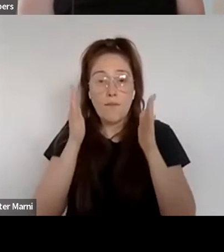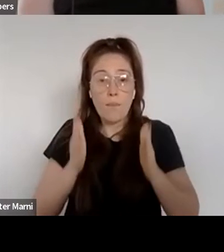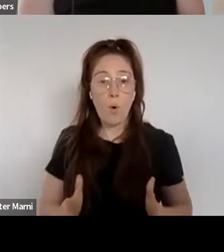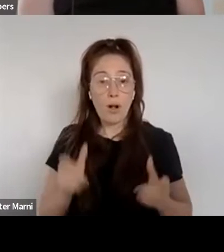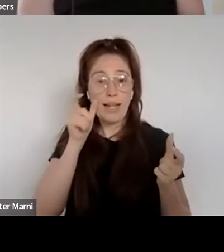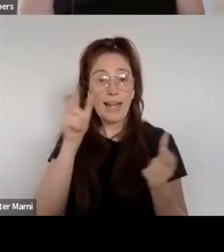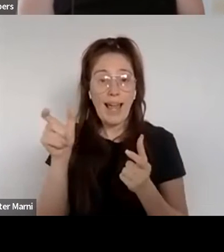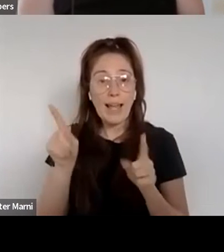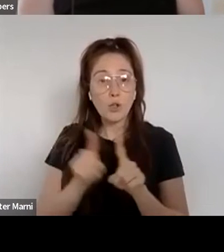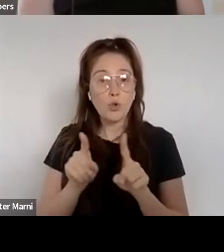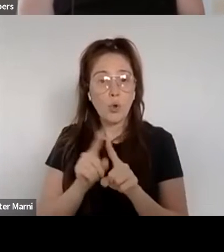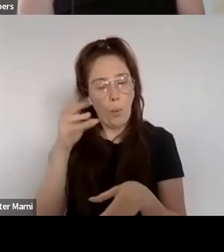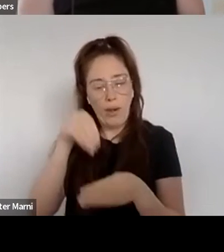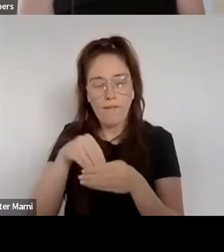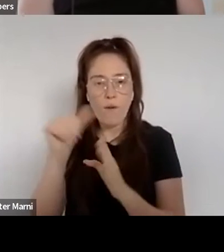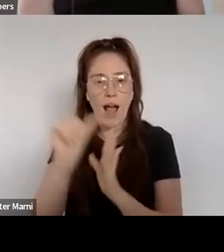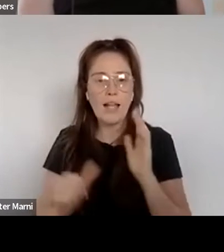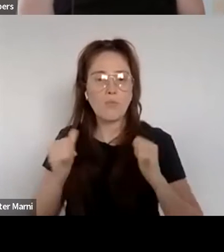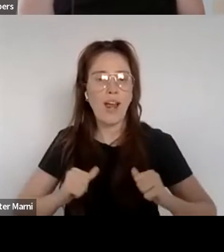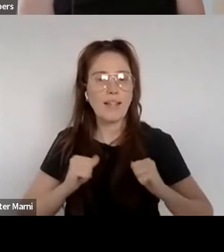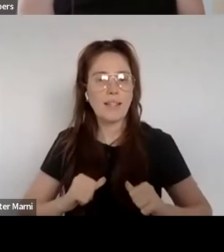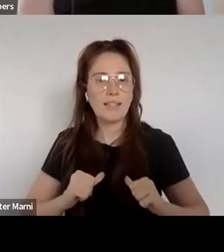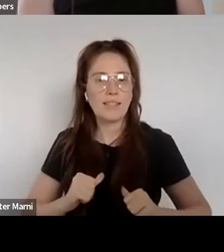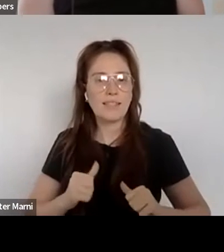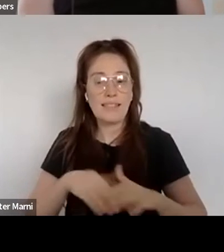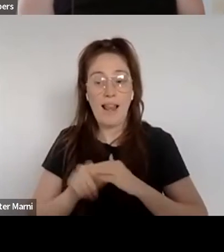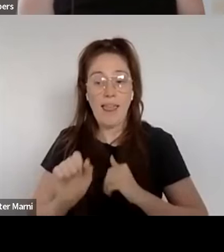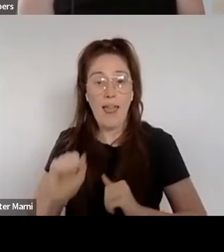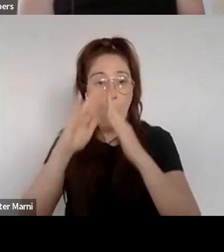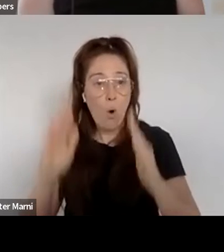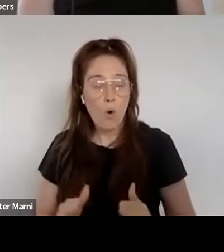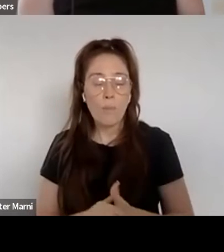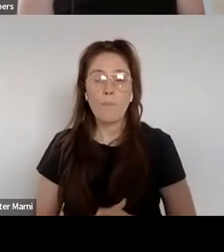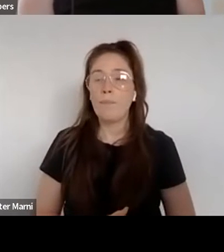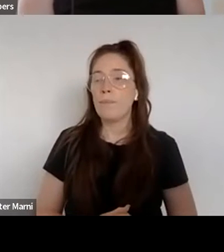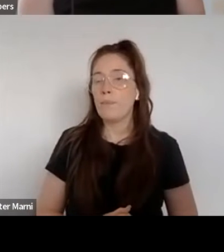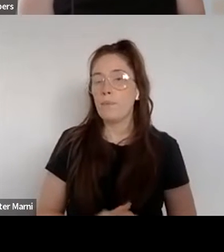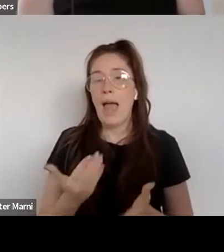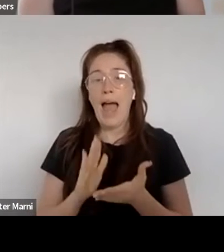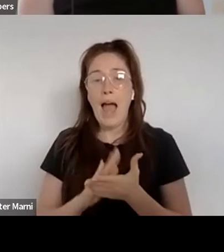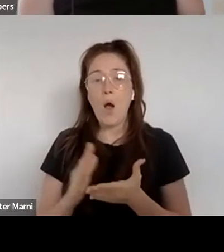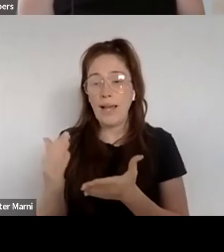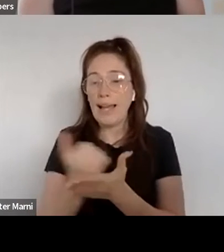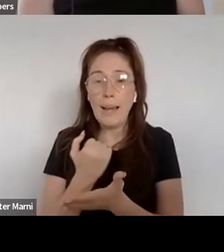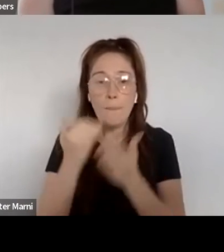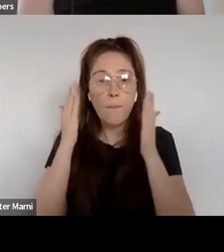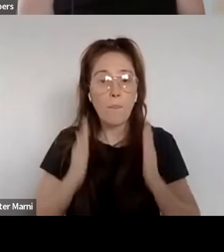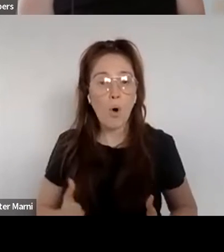an arts practice in there while they're at home, keeping the body at home, building your own